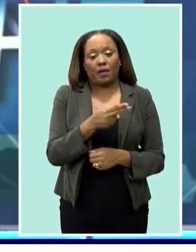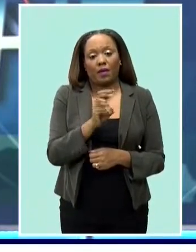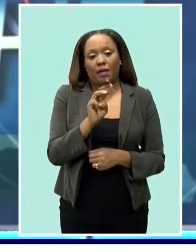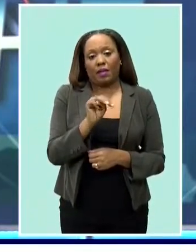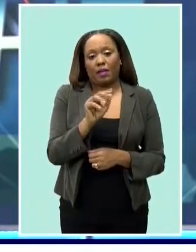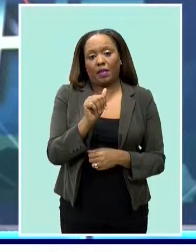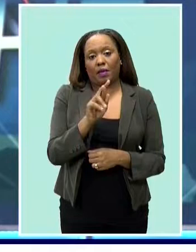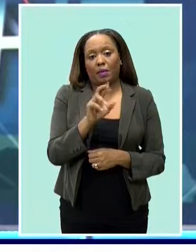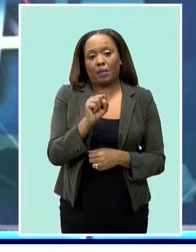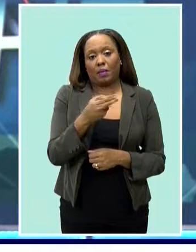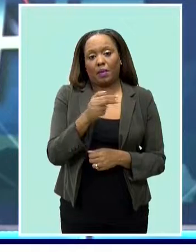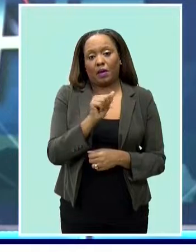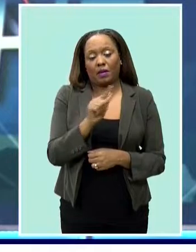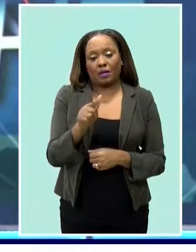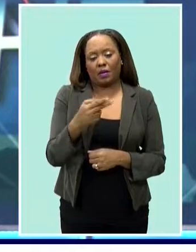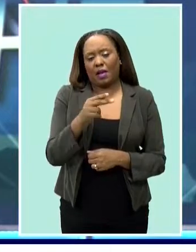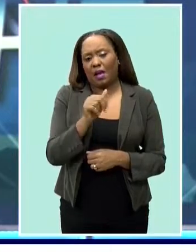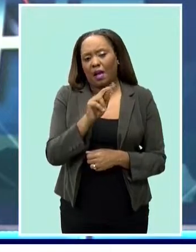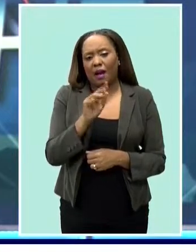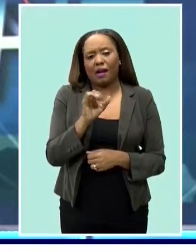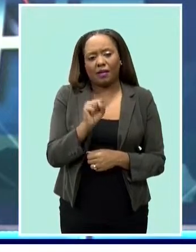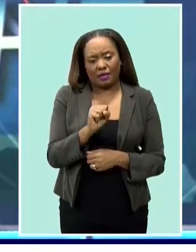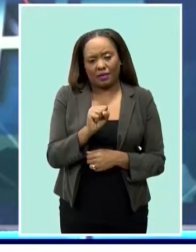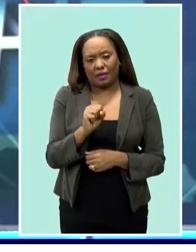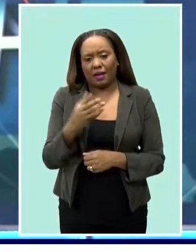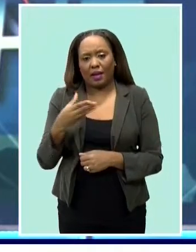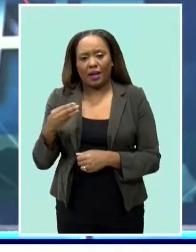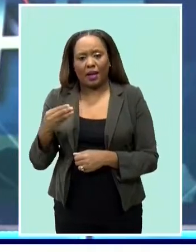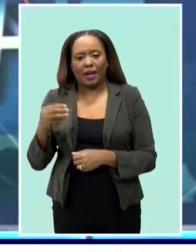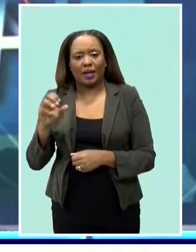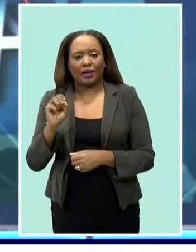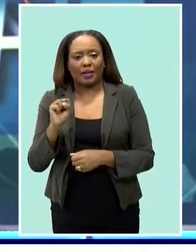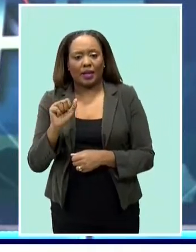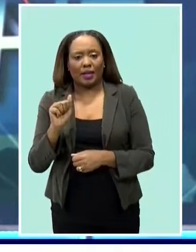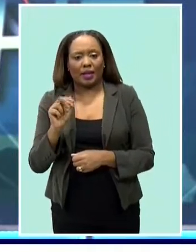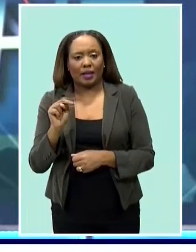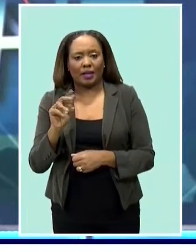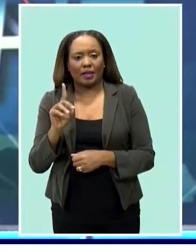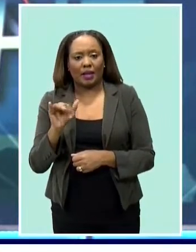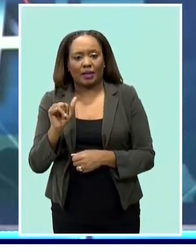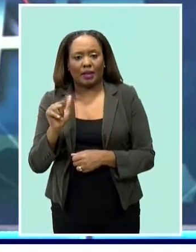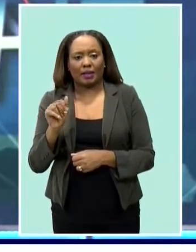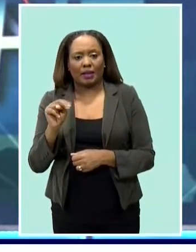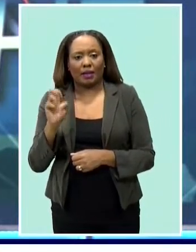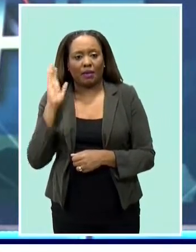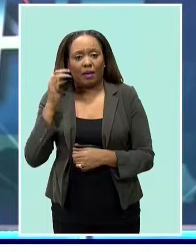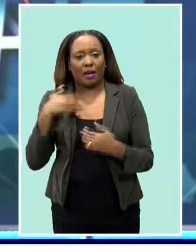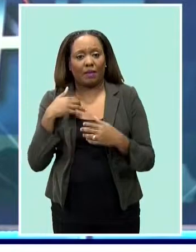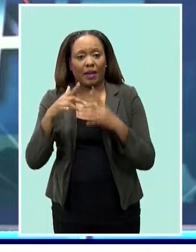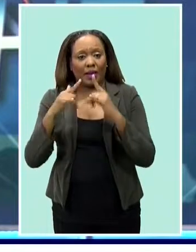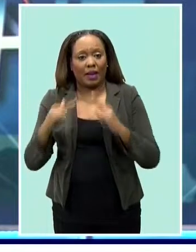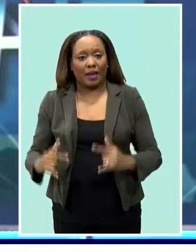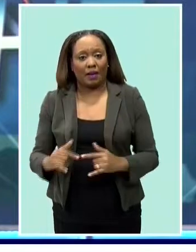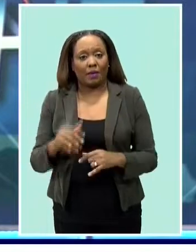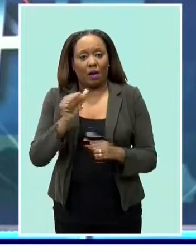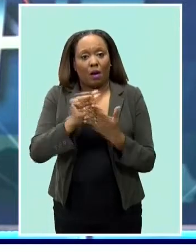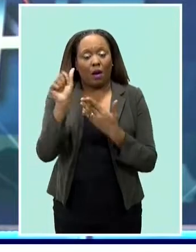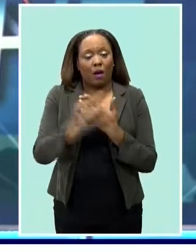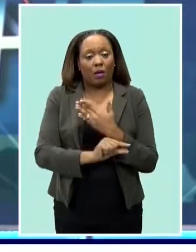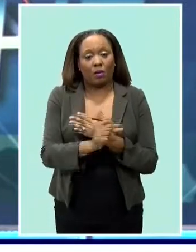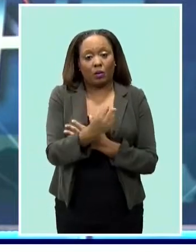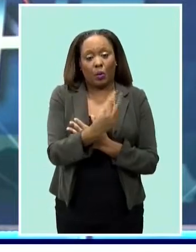at the Grantley Adams Memorial School. The camp runs from August 12th to 23rd and will be followed by other activities throughout the school